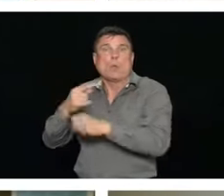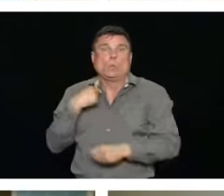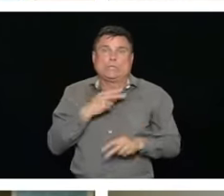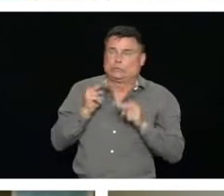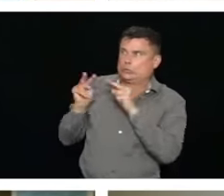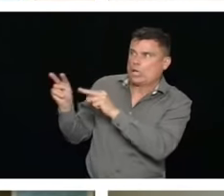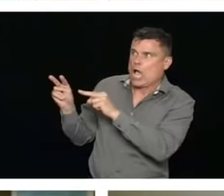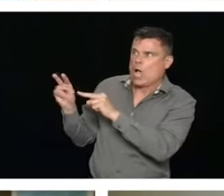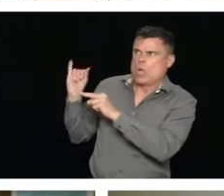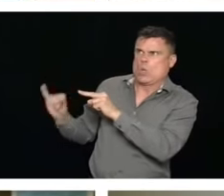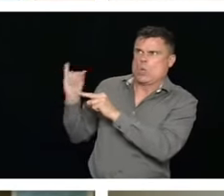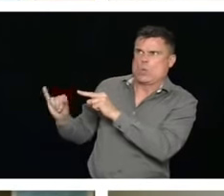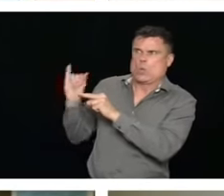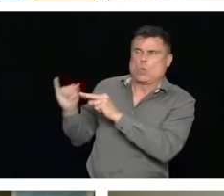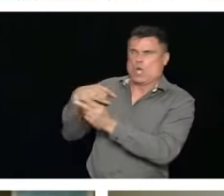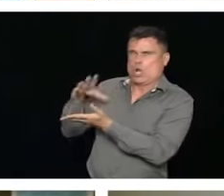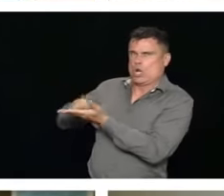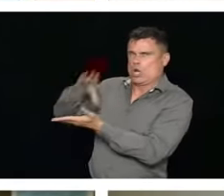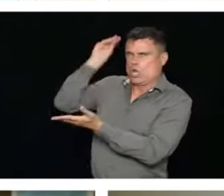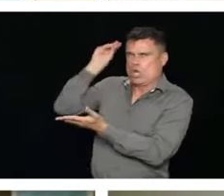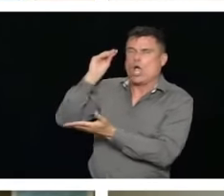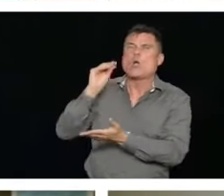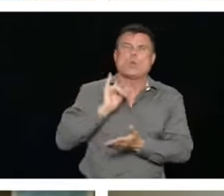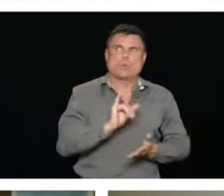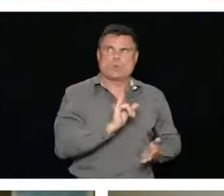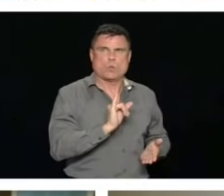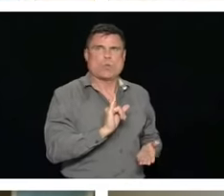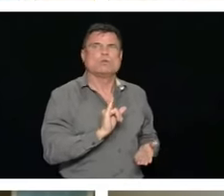the Minister of Education in Ontario and the Premier,